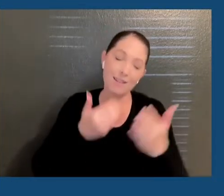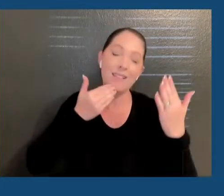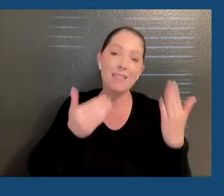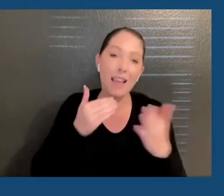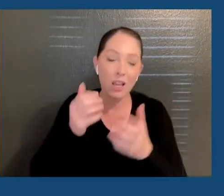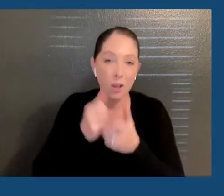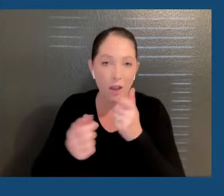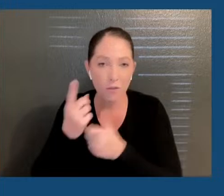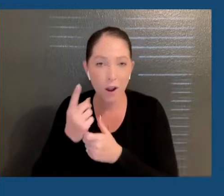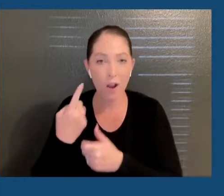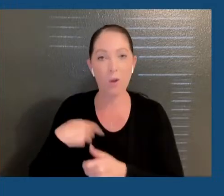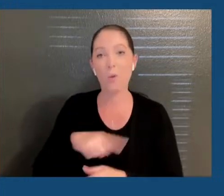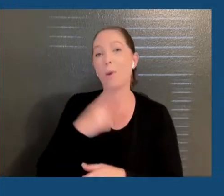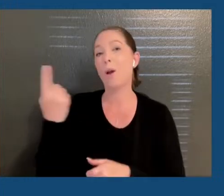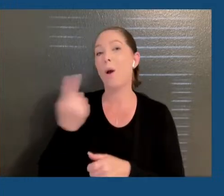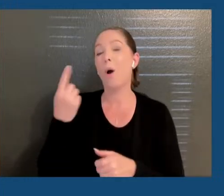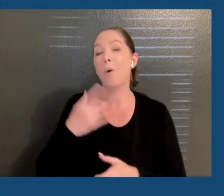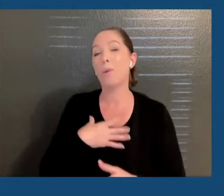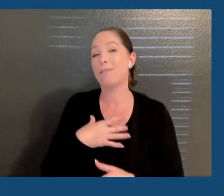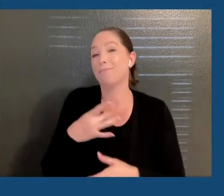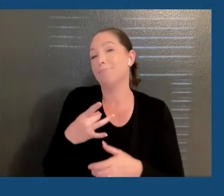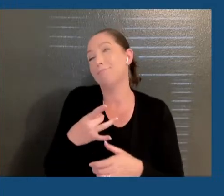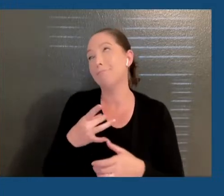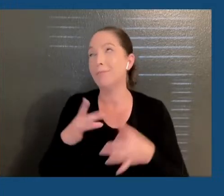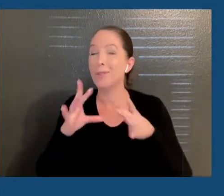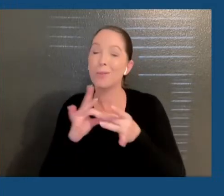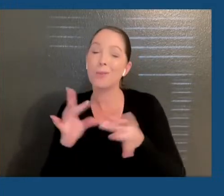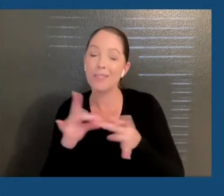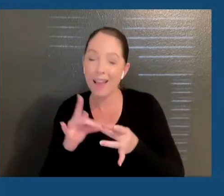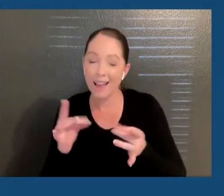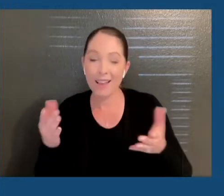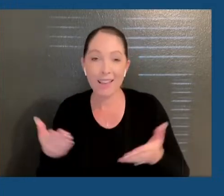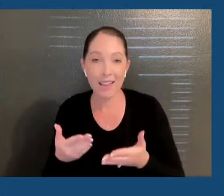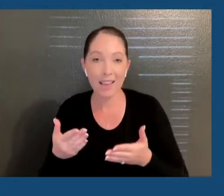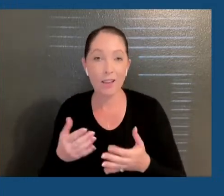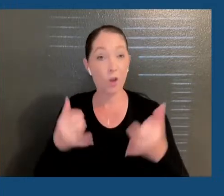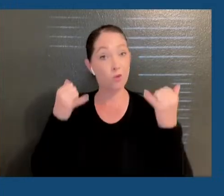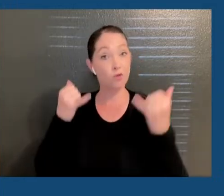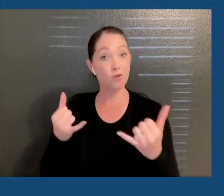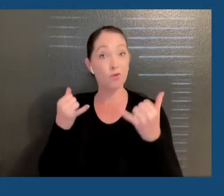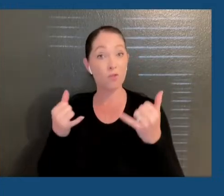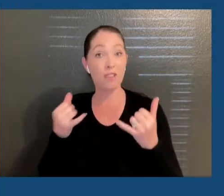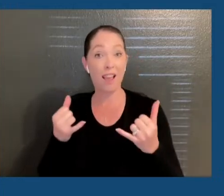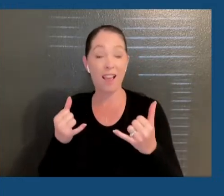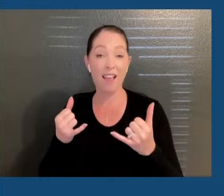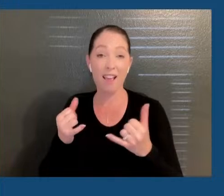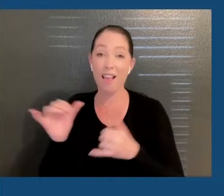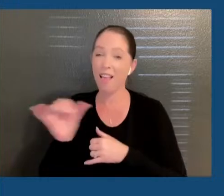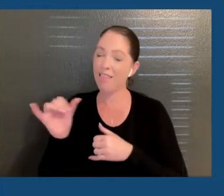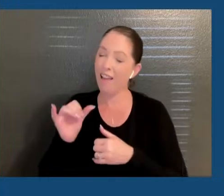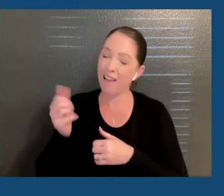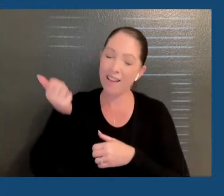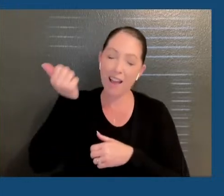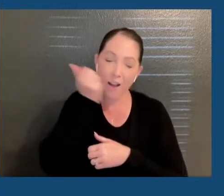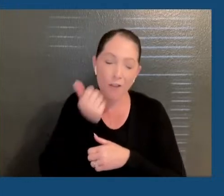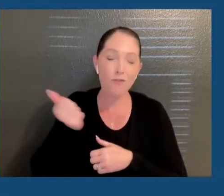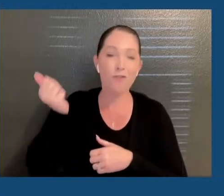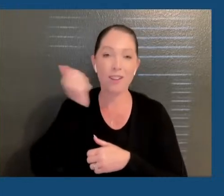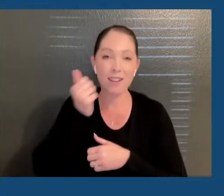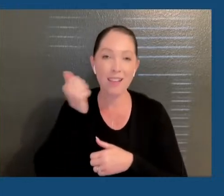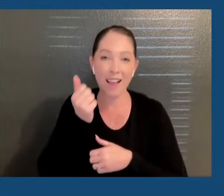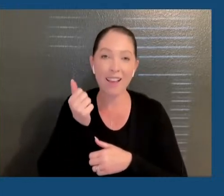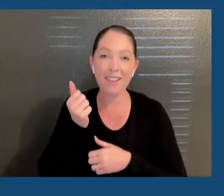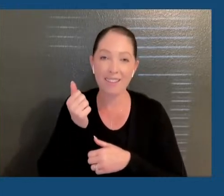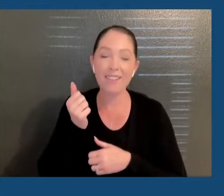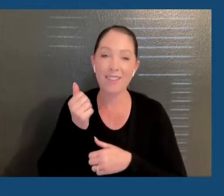always like to say at the University at Albany, today, like every single day, it is